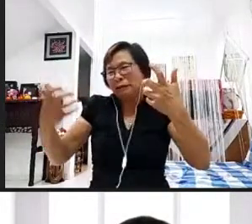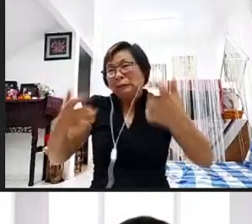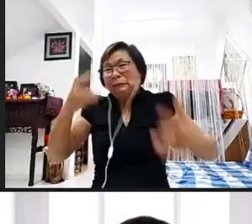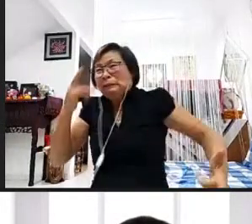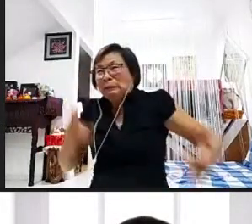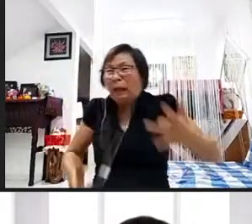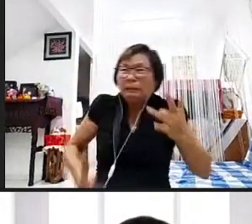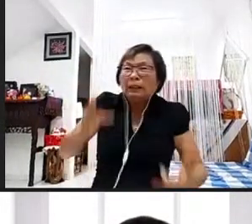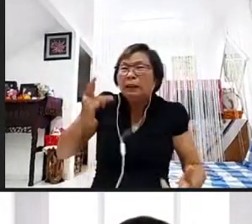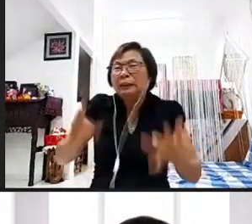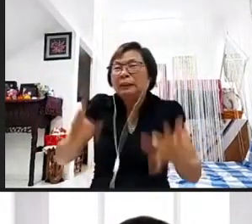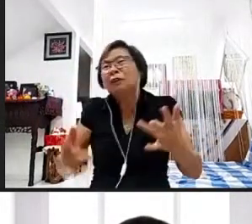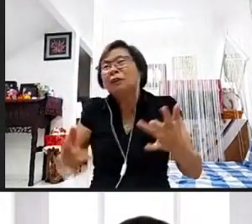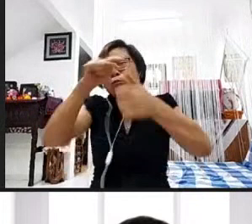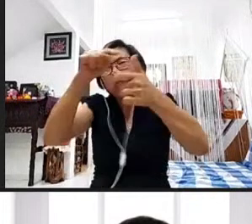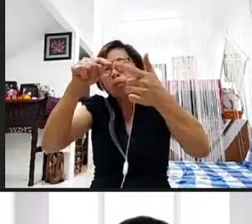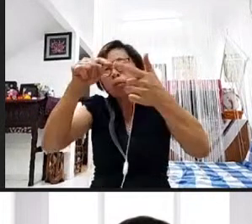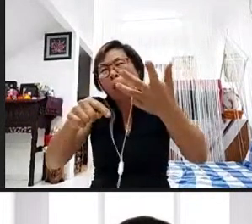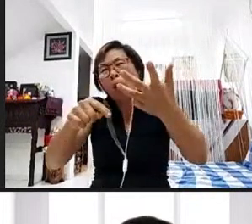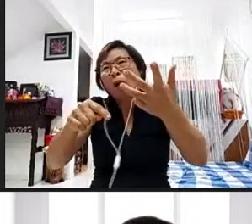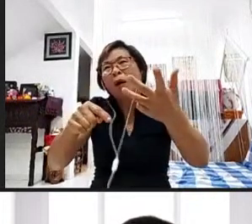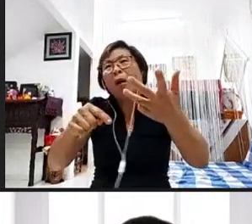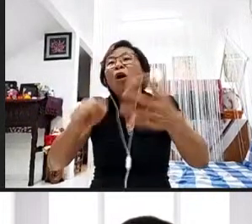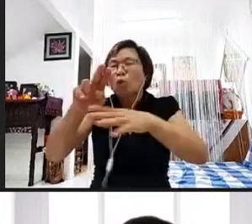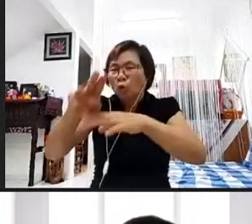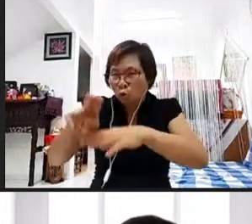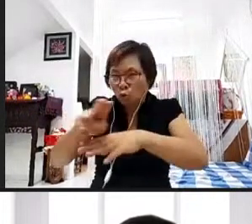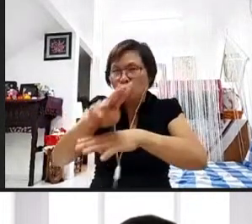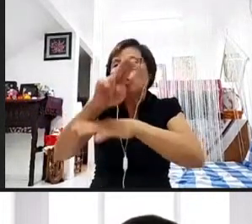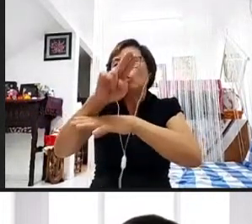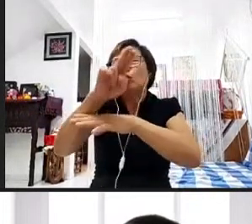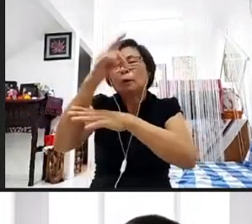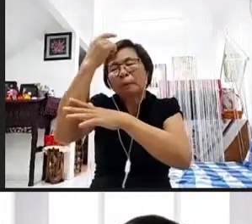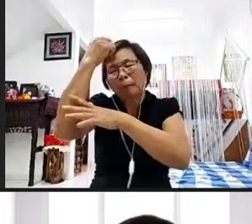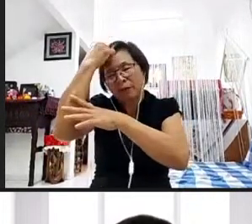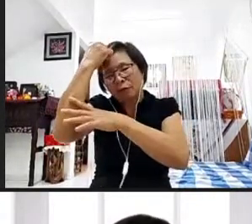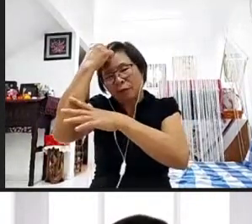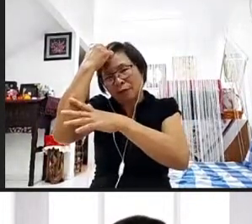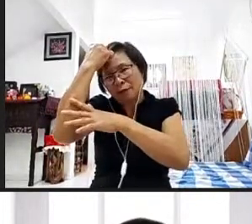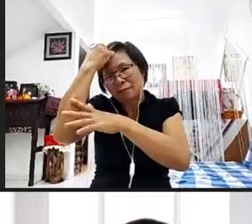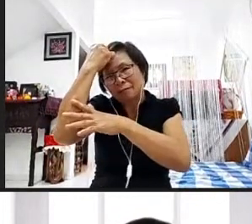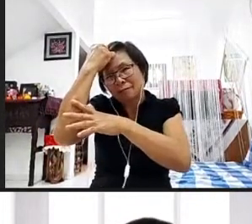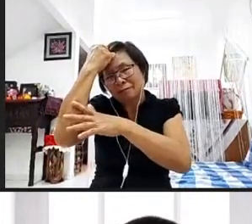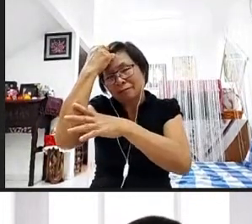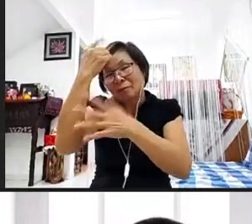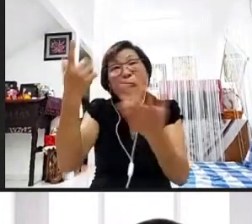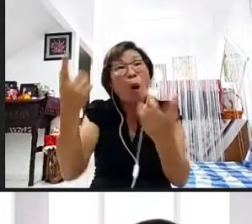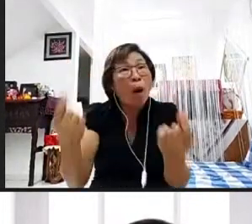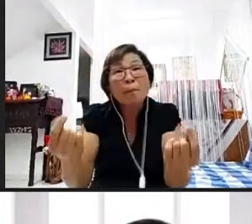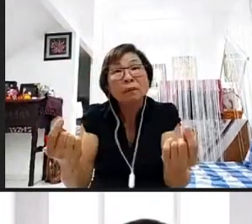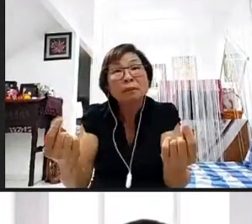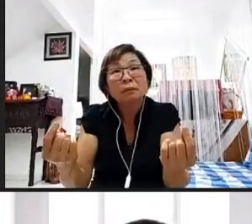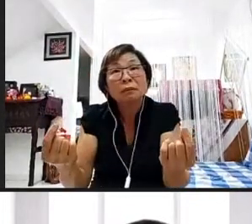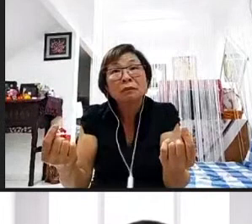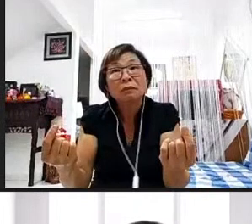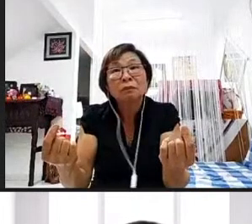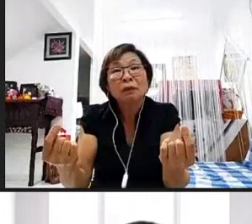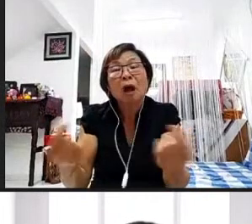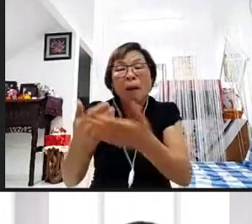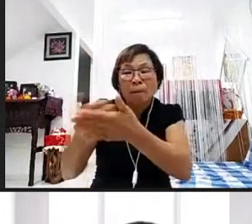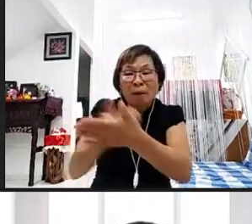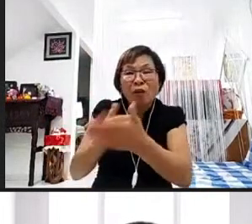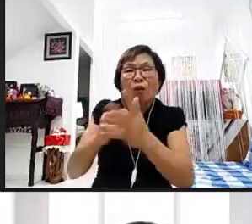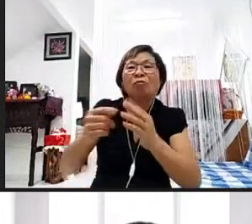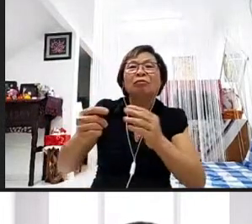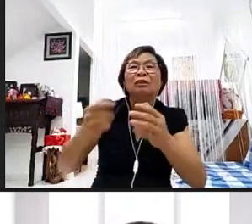anxieties, anything, it works similarly with this mindfulness. And what happens is that before you can